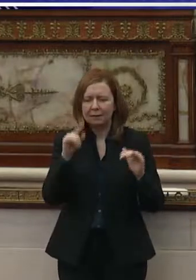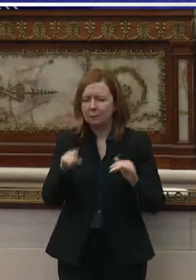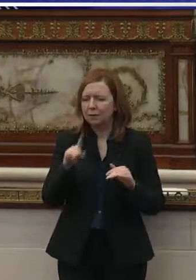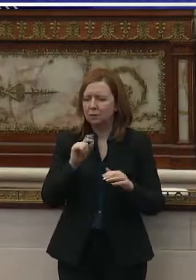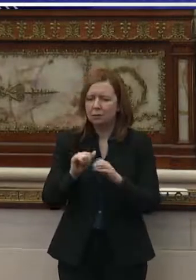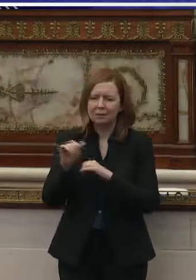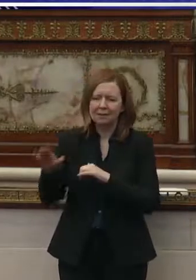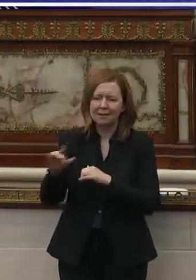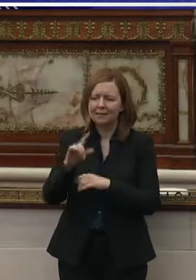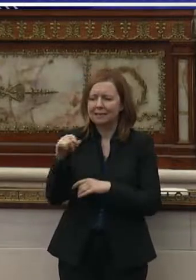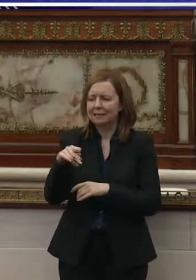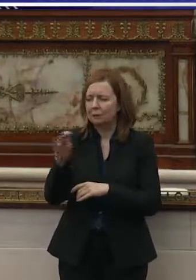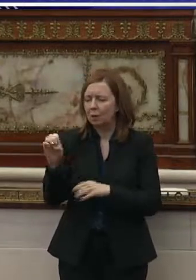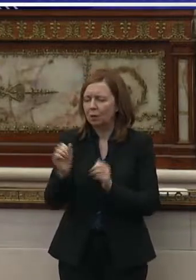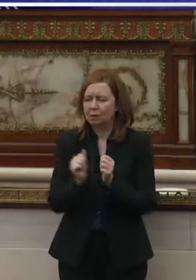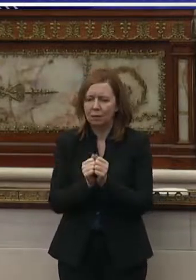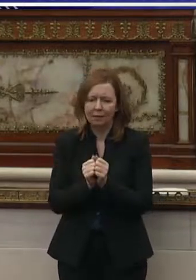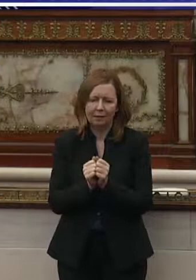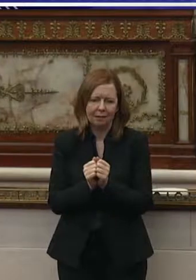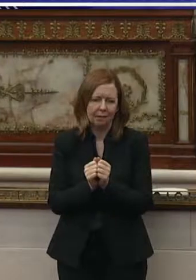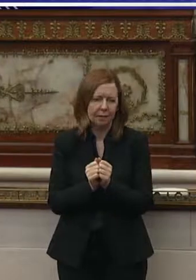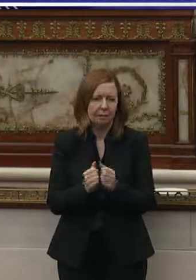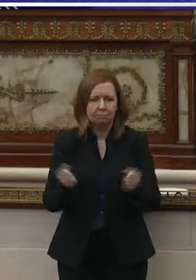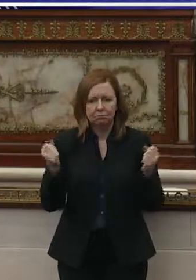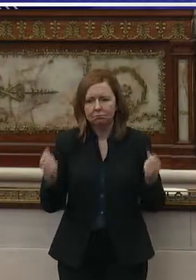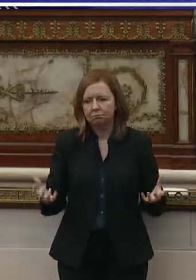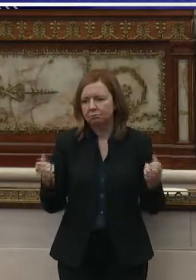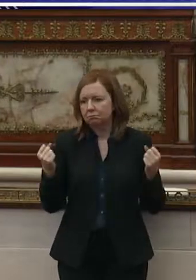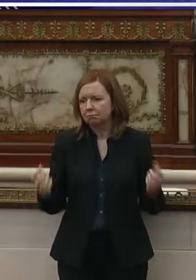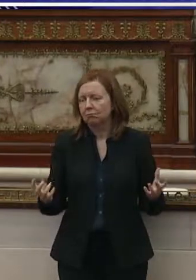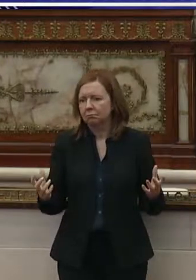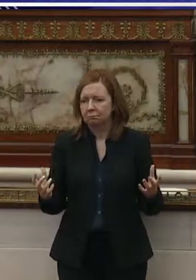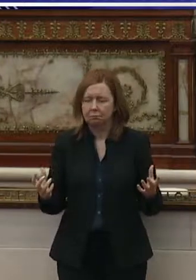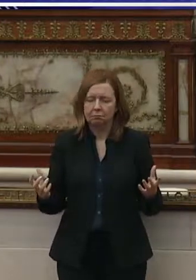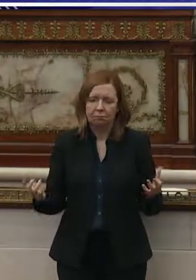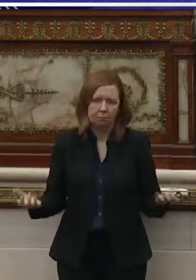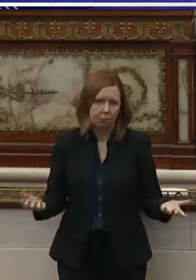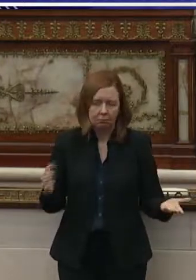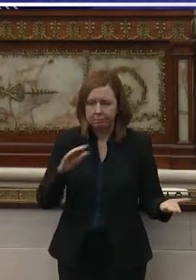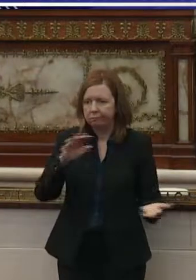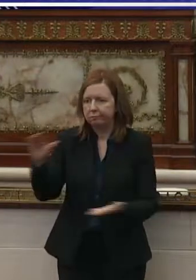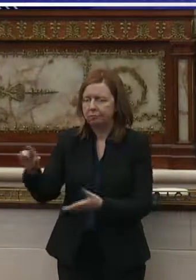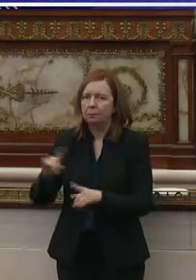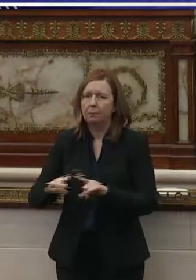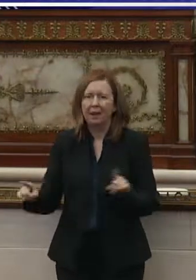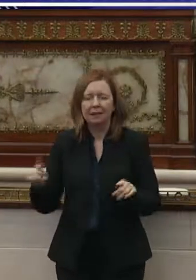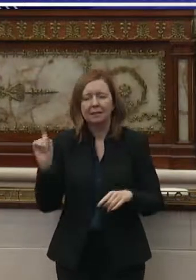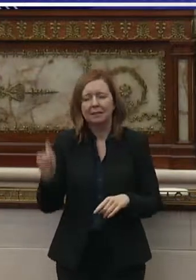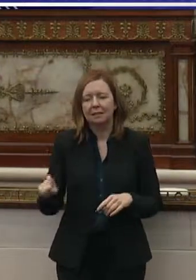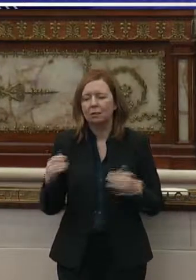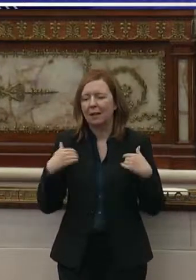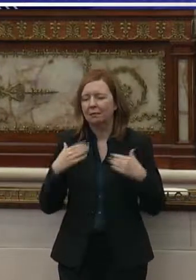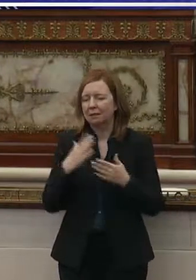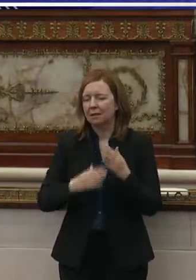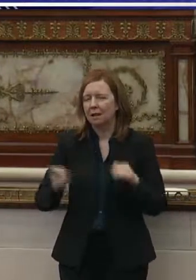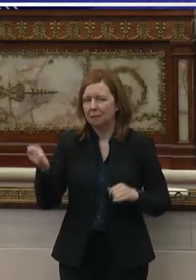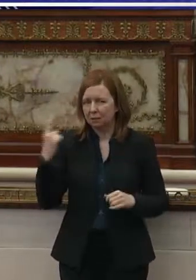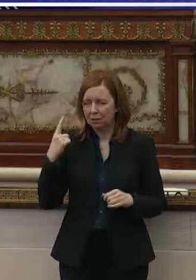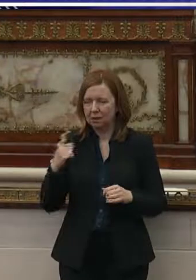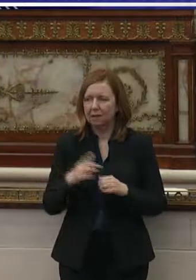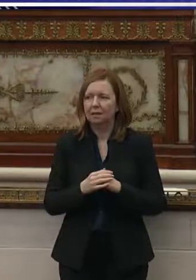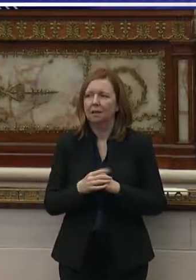send over zip codes with, loads and loads of it. But there needs to be some